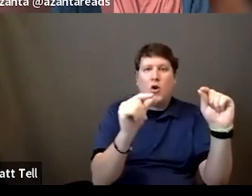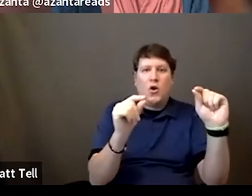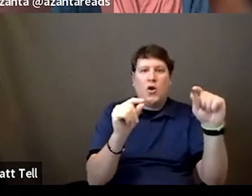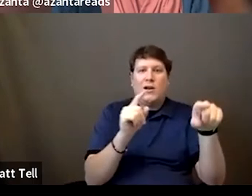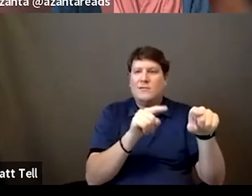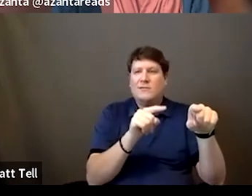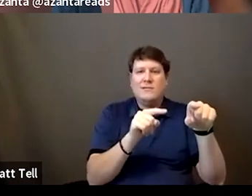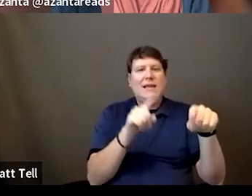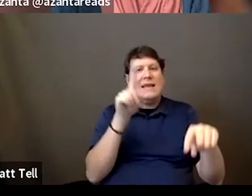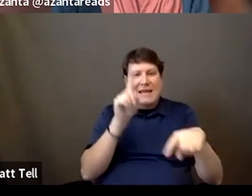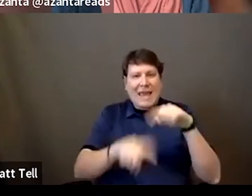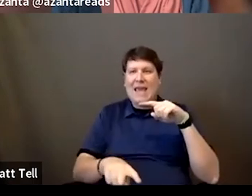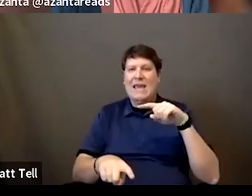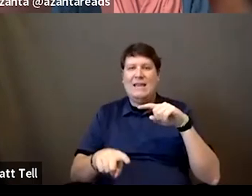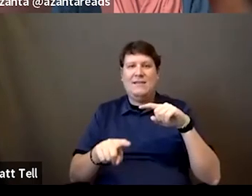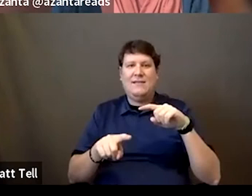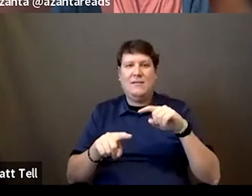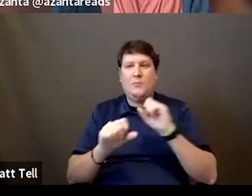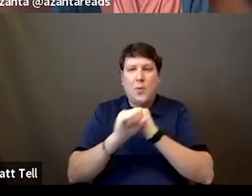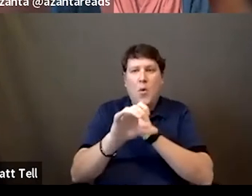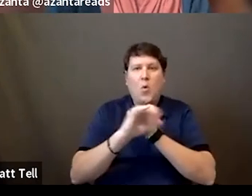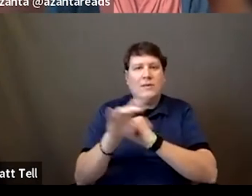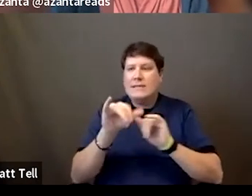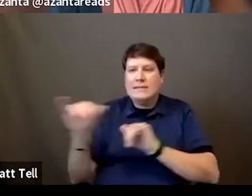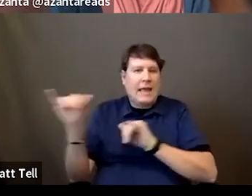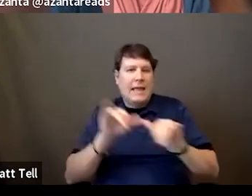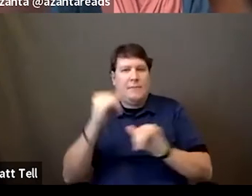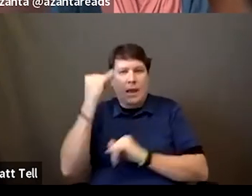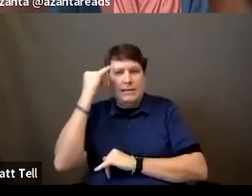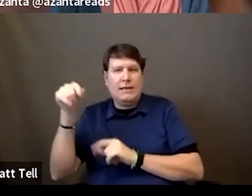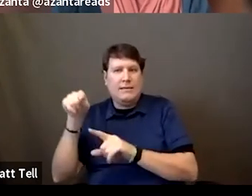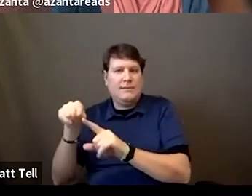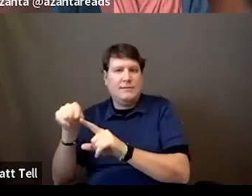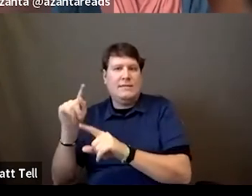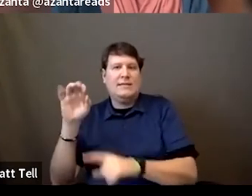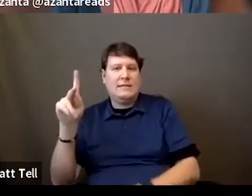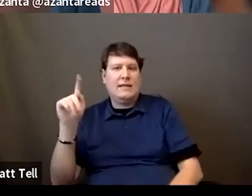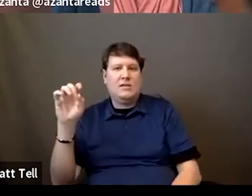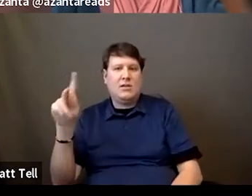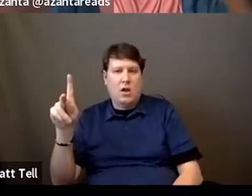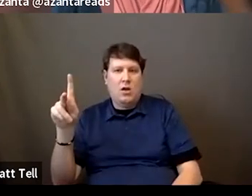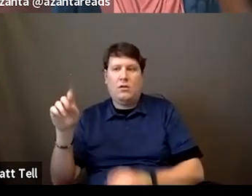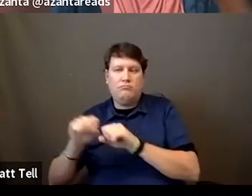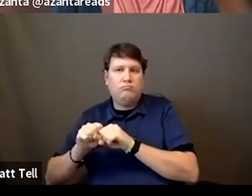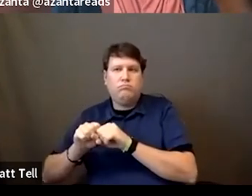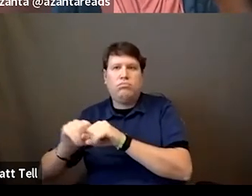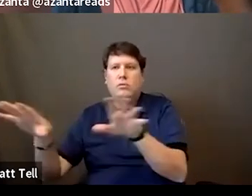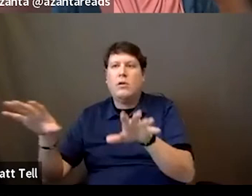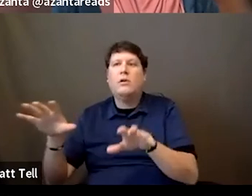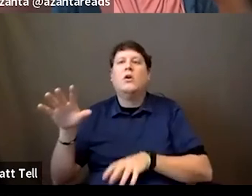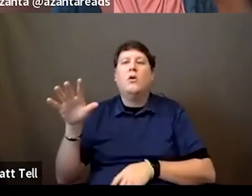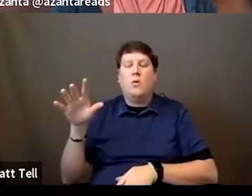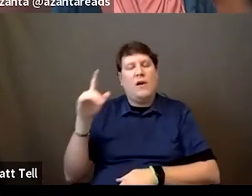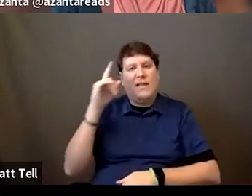do in terms of marketing. So there's a big scope, I think, for publishers to really sort of like hone in on what they want